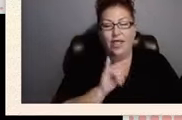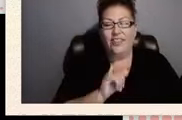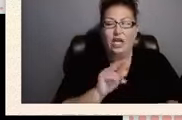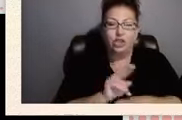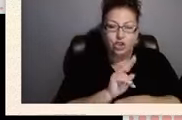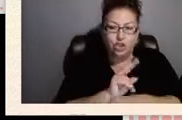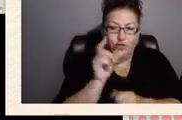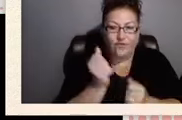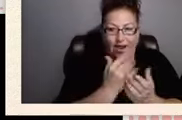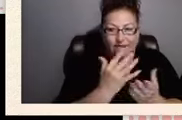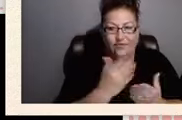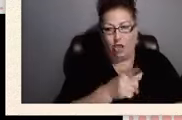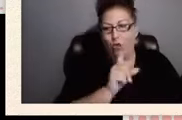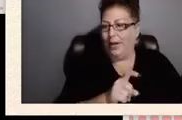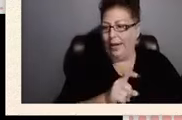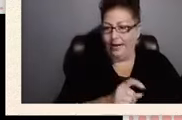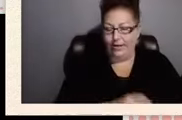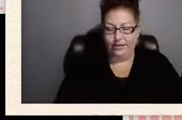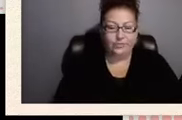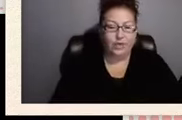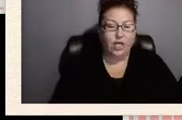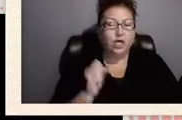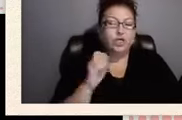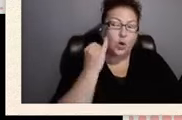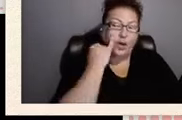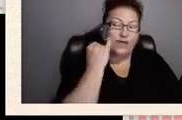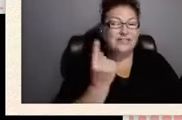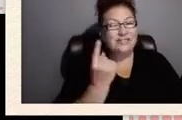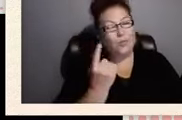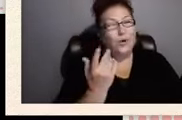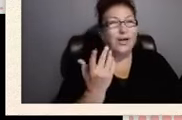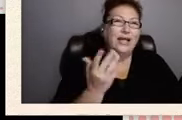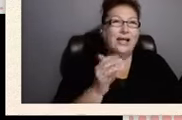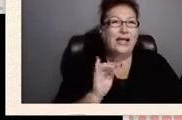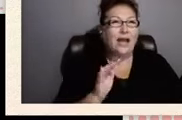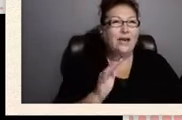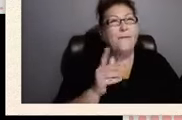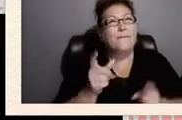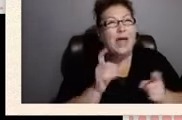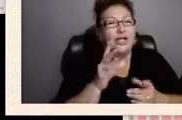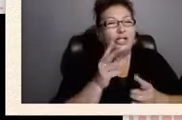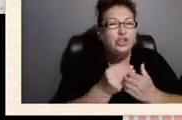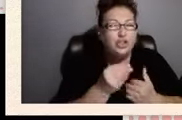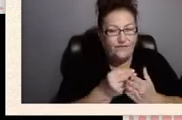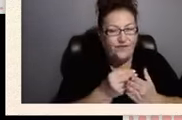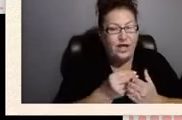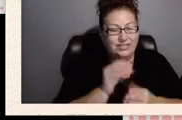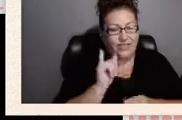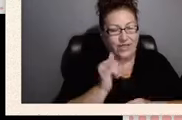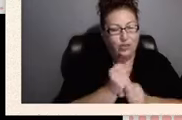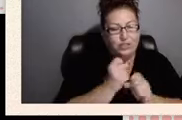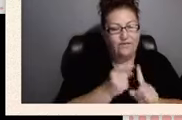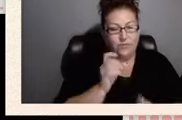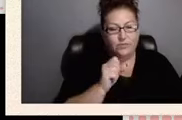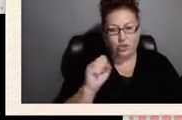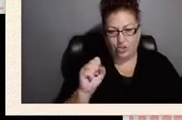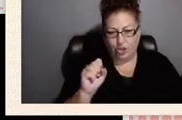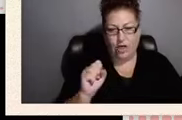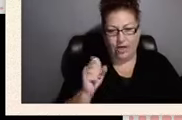you need. So it's someone who kind of manages your funds that you receive from Social Security for